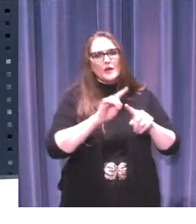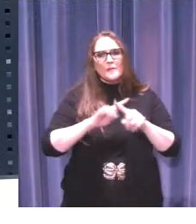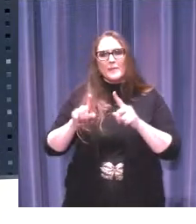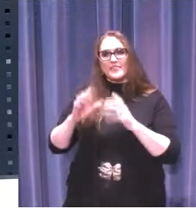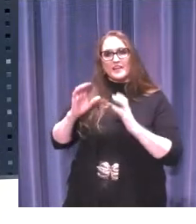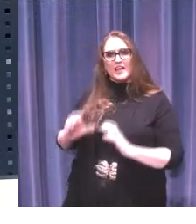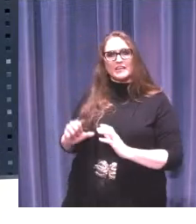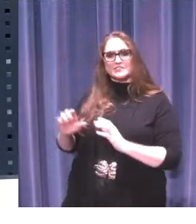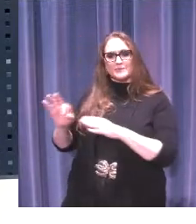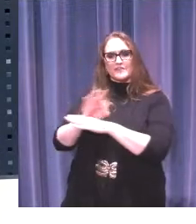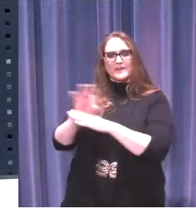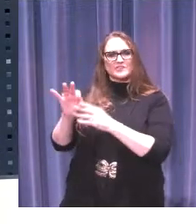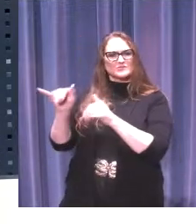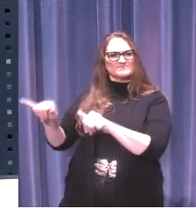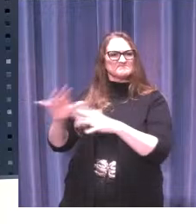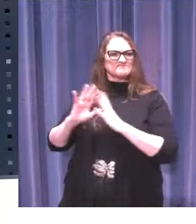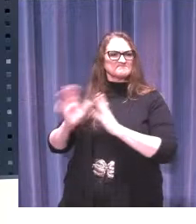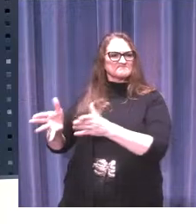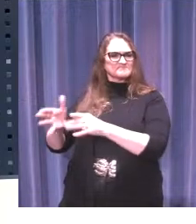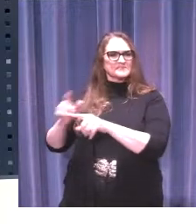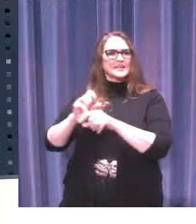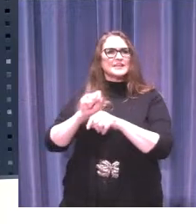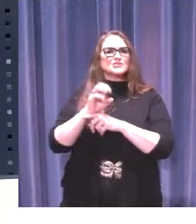customer function. So using the same